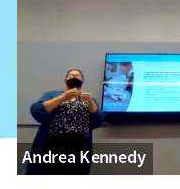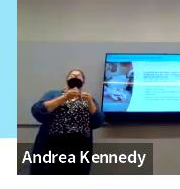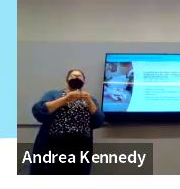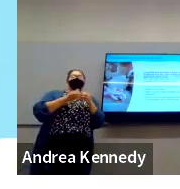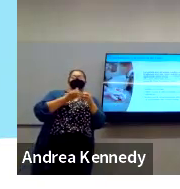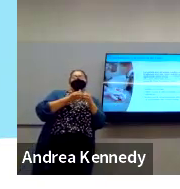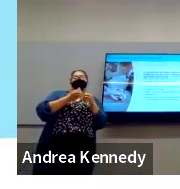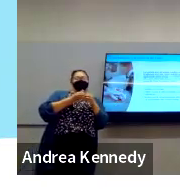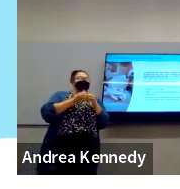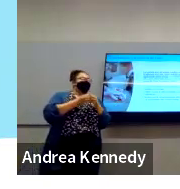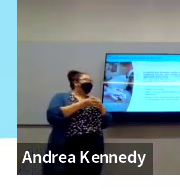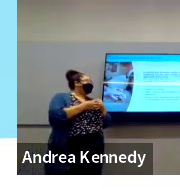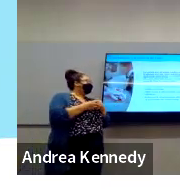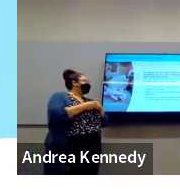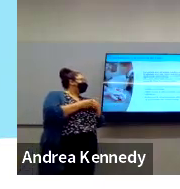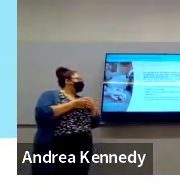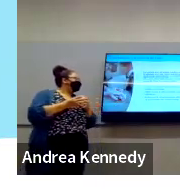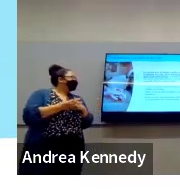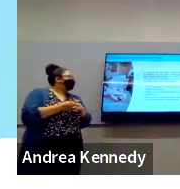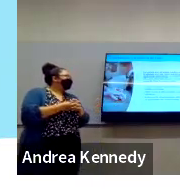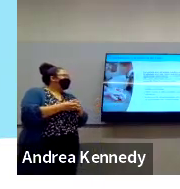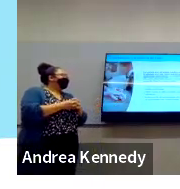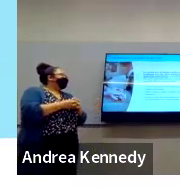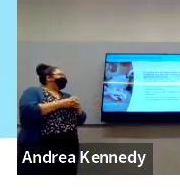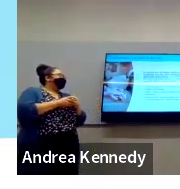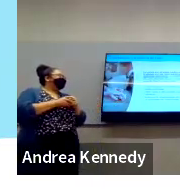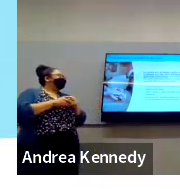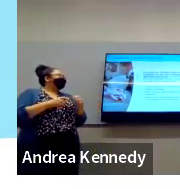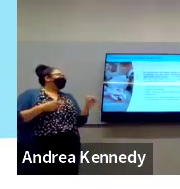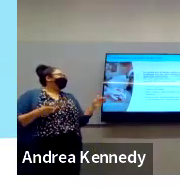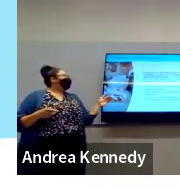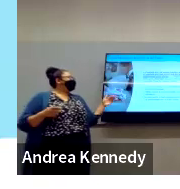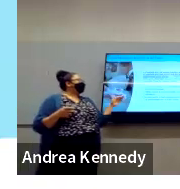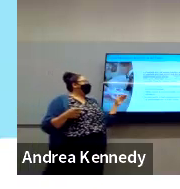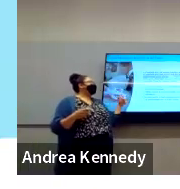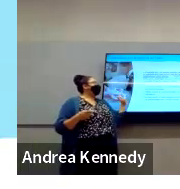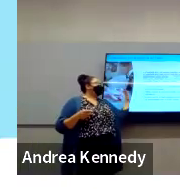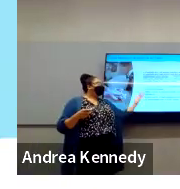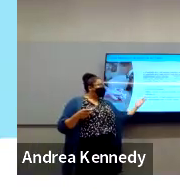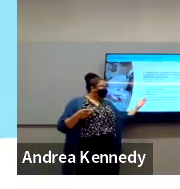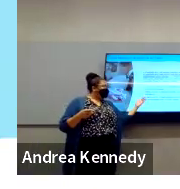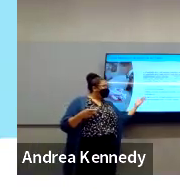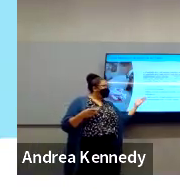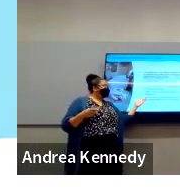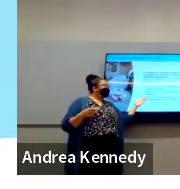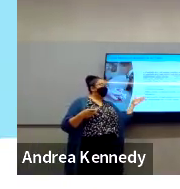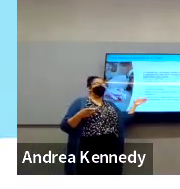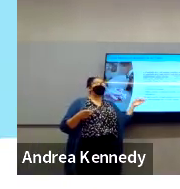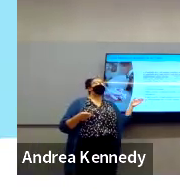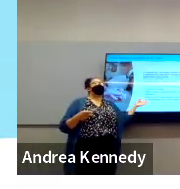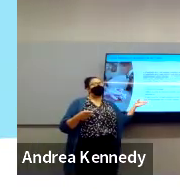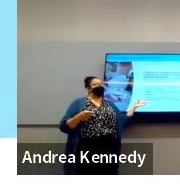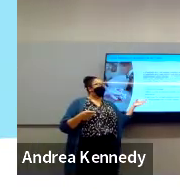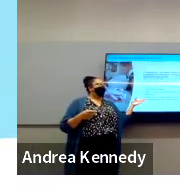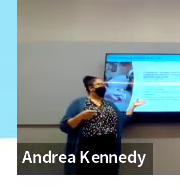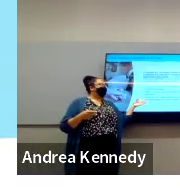that opportunity to add it into their current rent amount. And if the landlord then